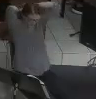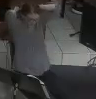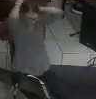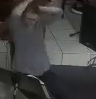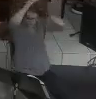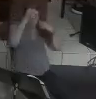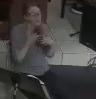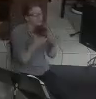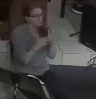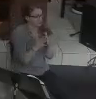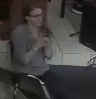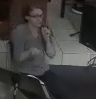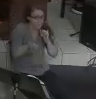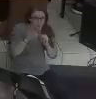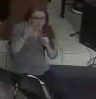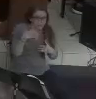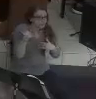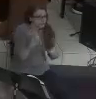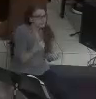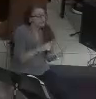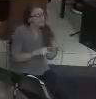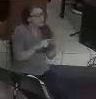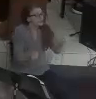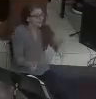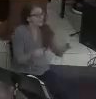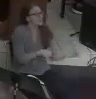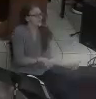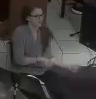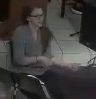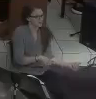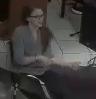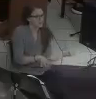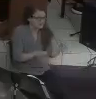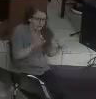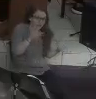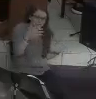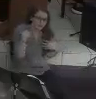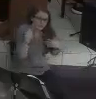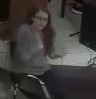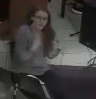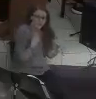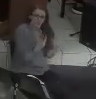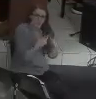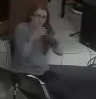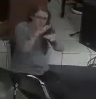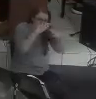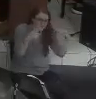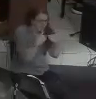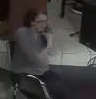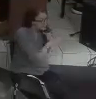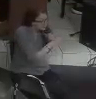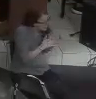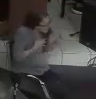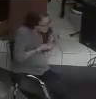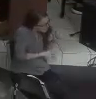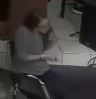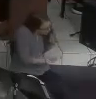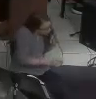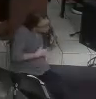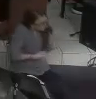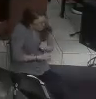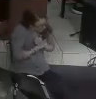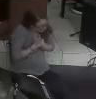Jesus found his courage when he was baptized. He found his courage in the voice from heaven that said, "You are my own, my beloved, with you I